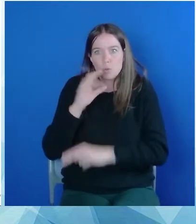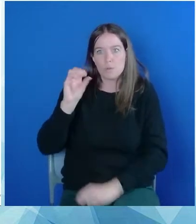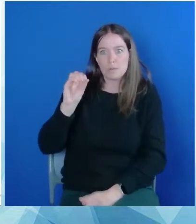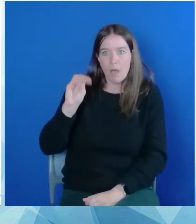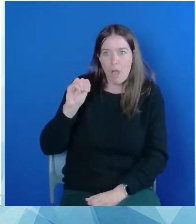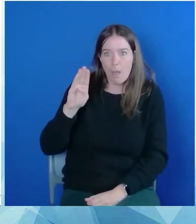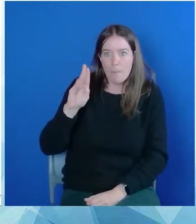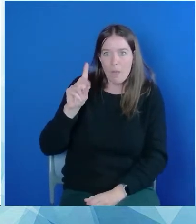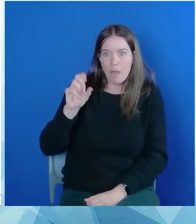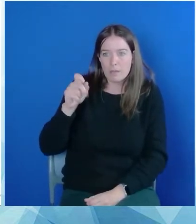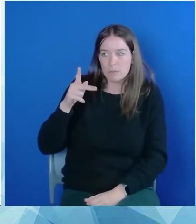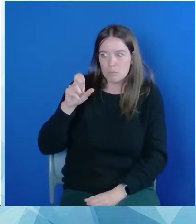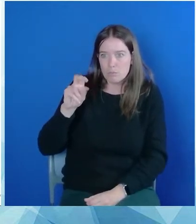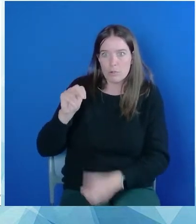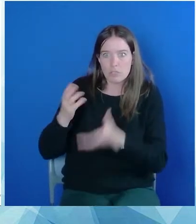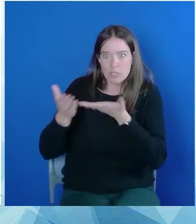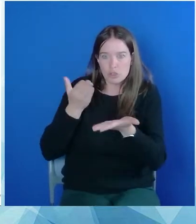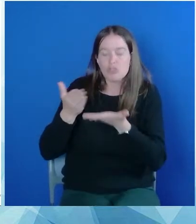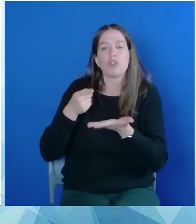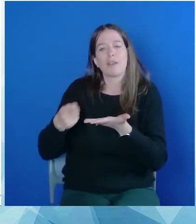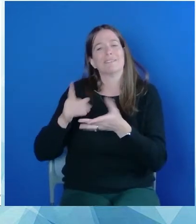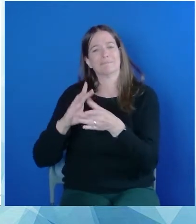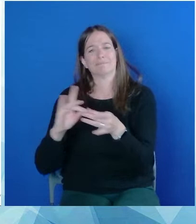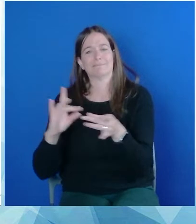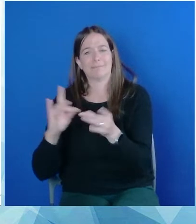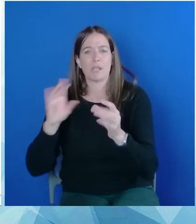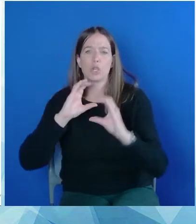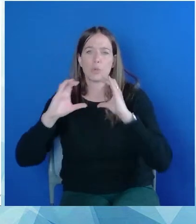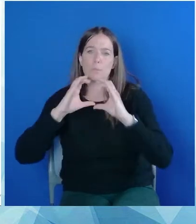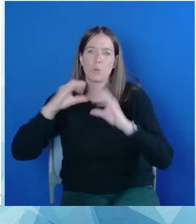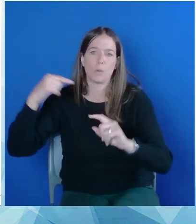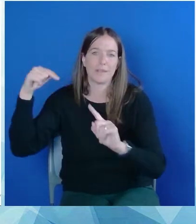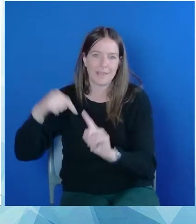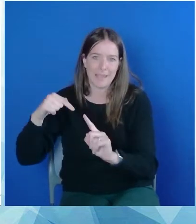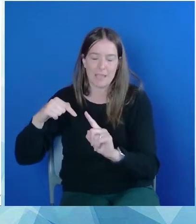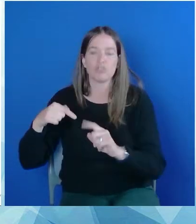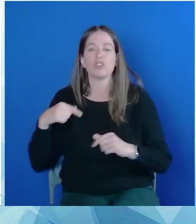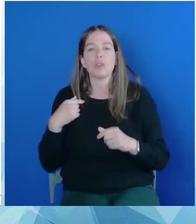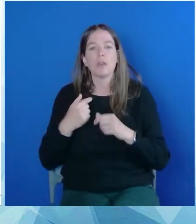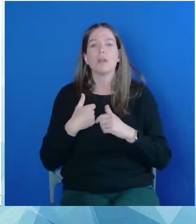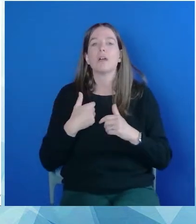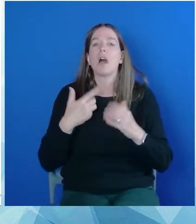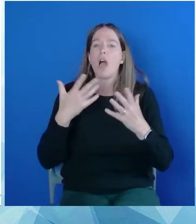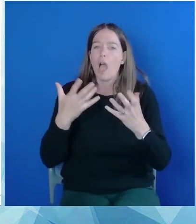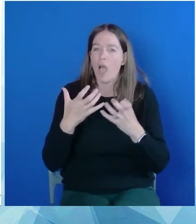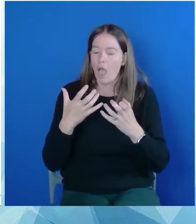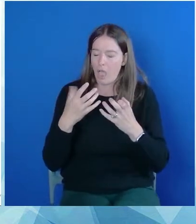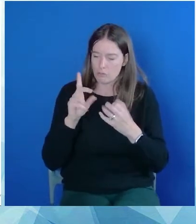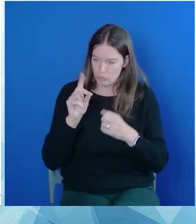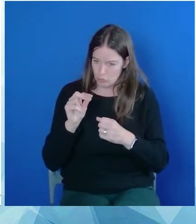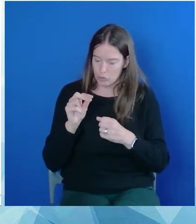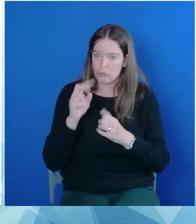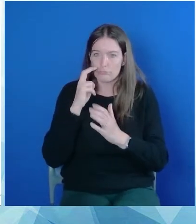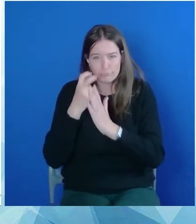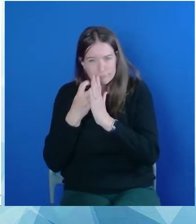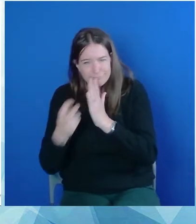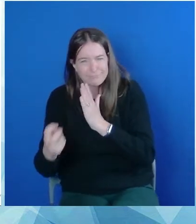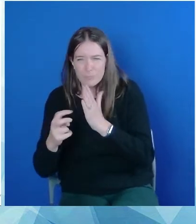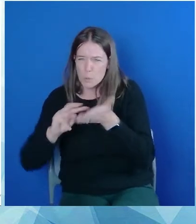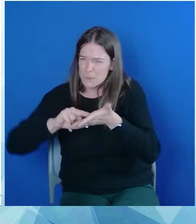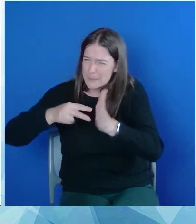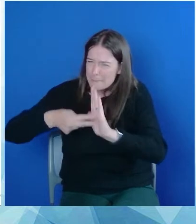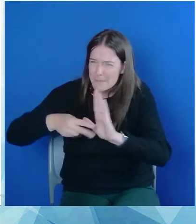great idea to kind of take a deeper dive into what that really means. I don't know that employee satisfaction surveys really get